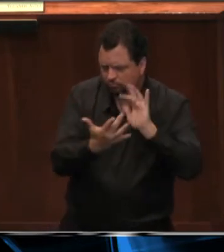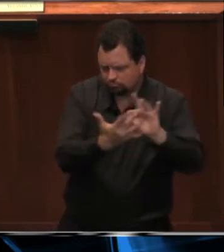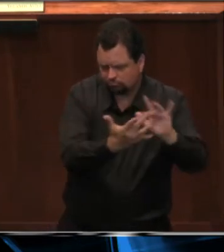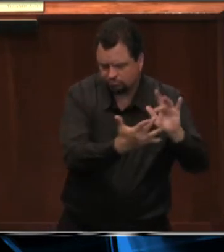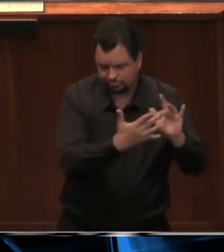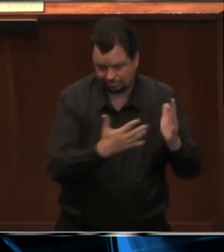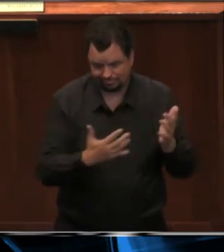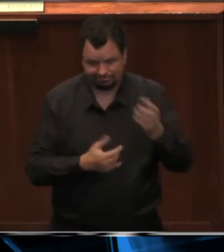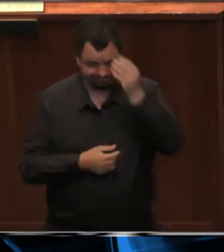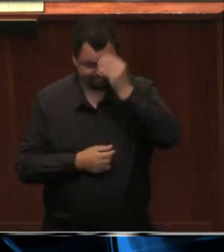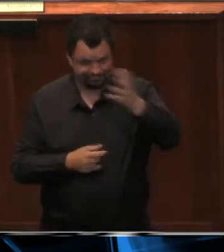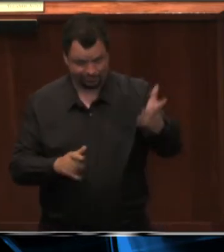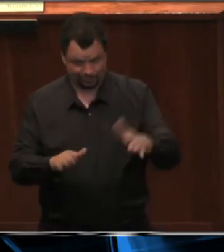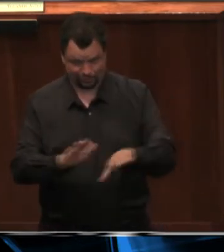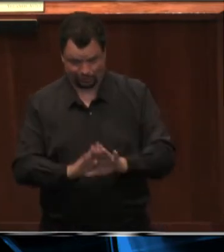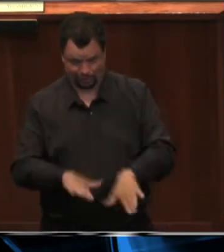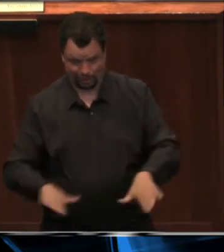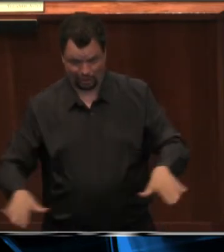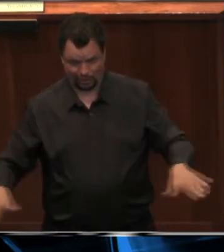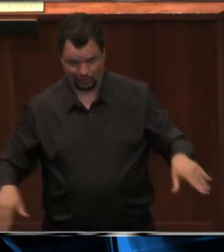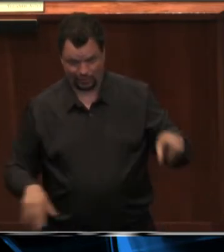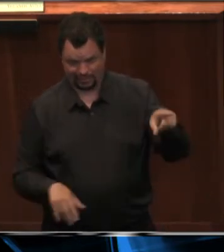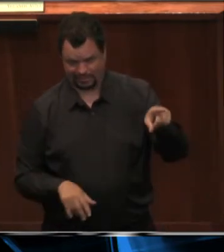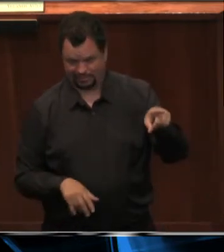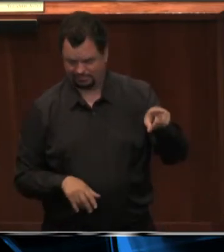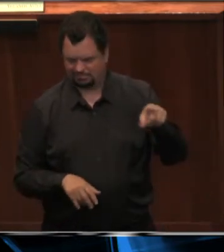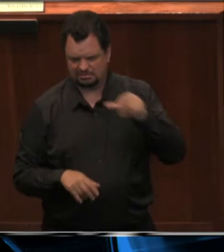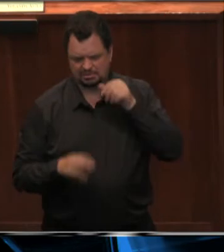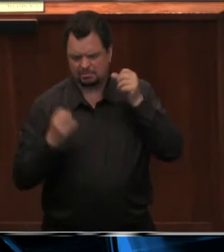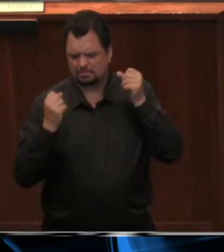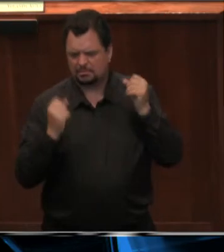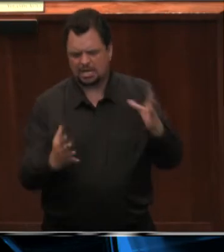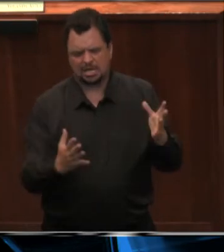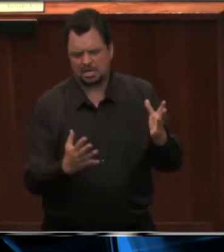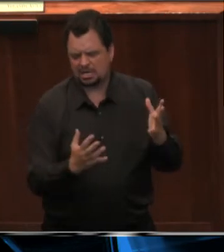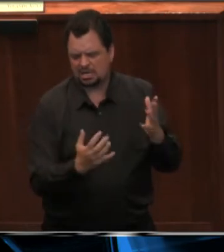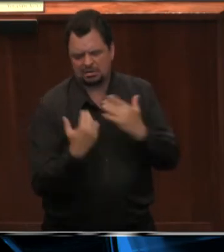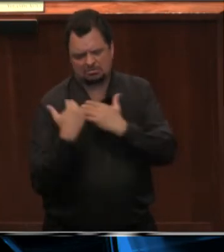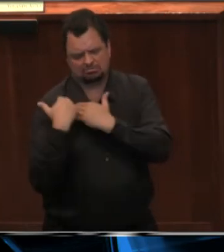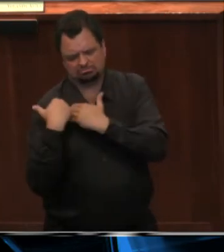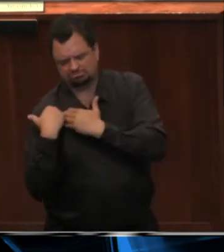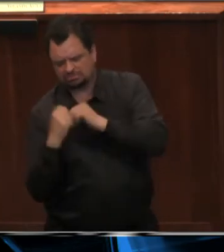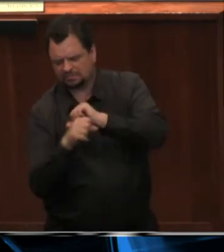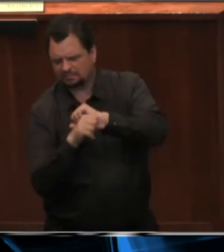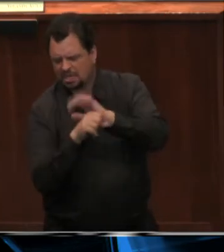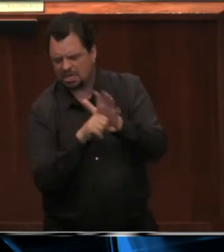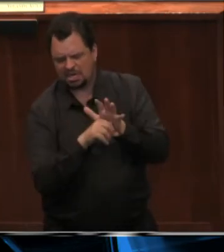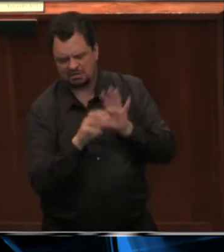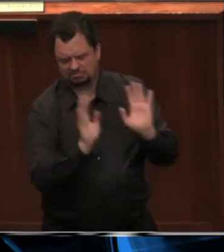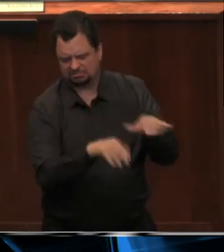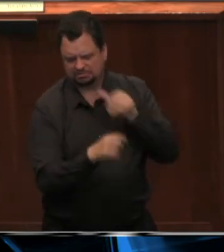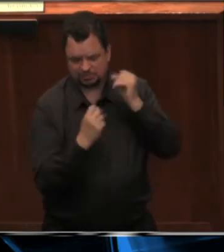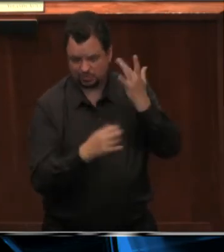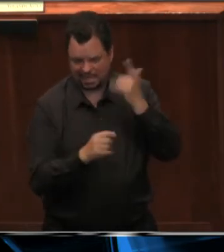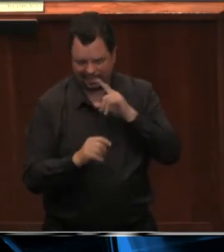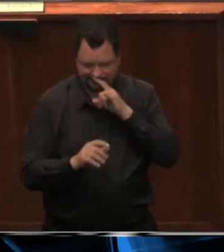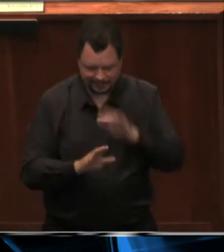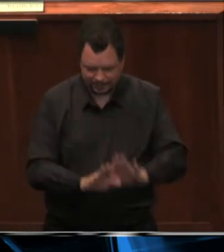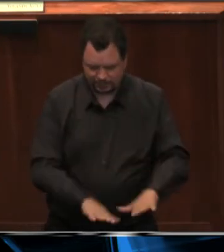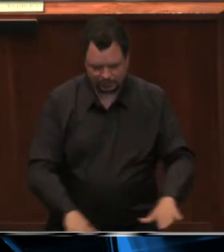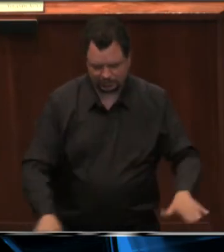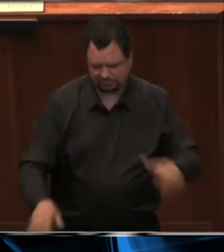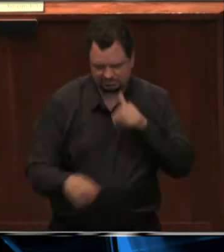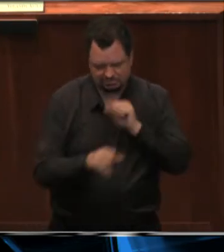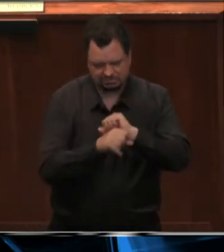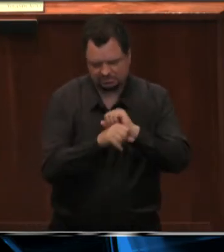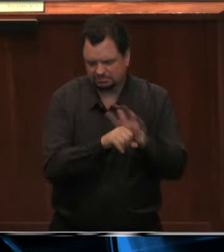Children's doesn't typically have as much of a burden of COVID due to the fact that they are dealing with that population.